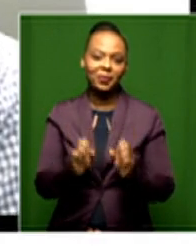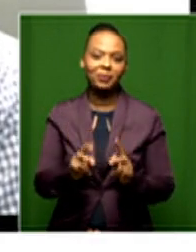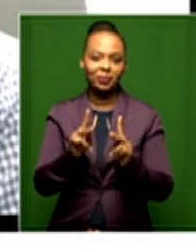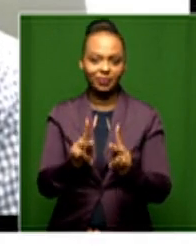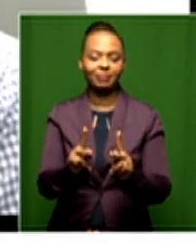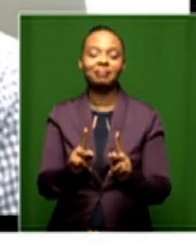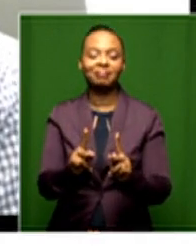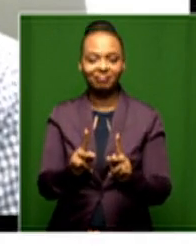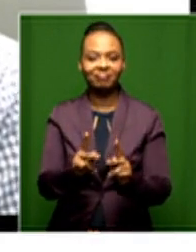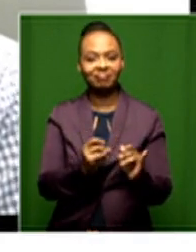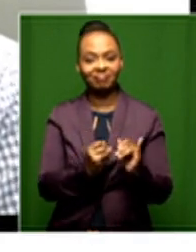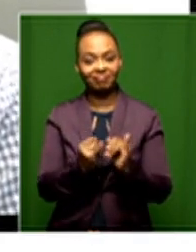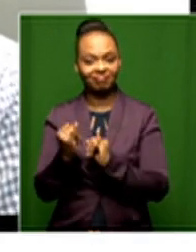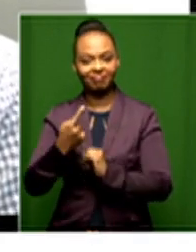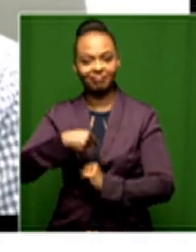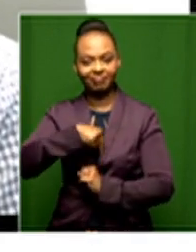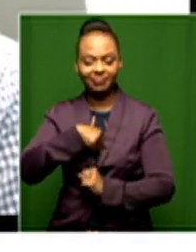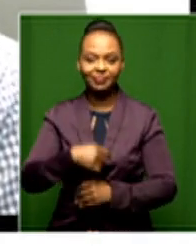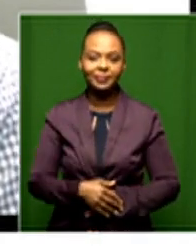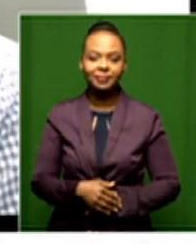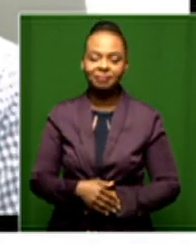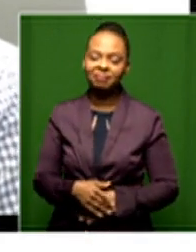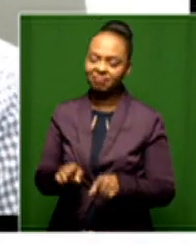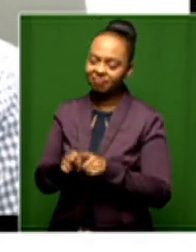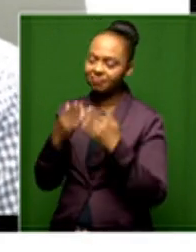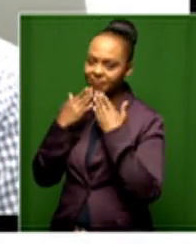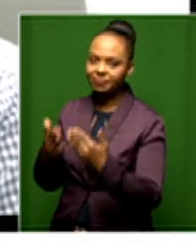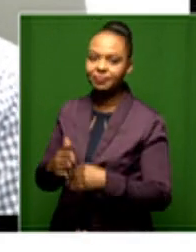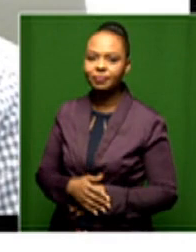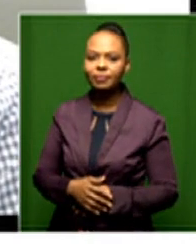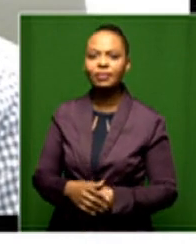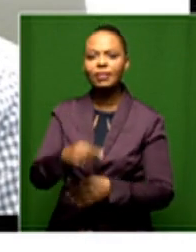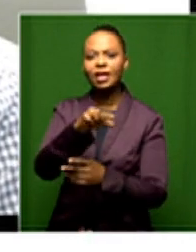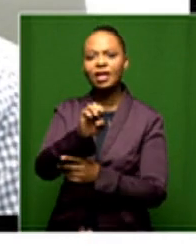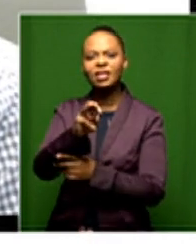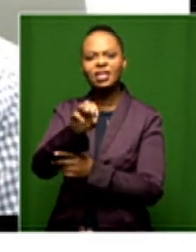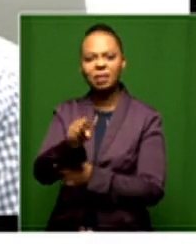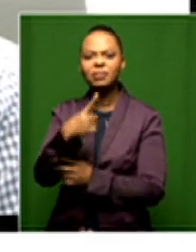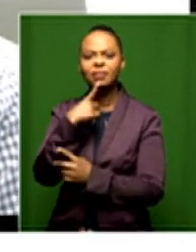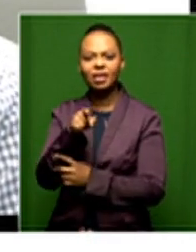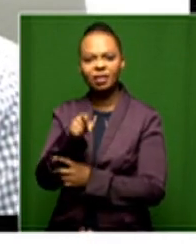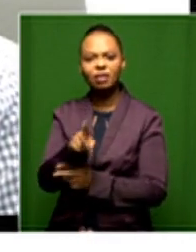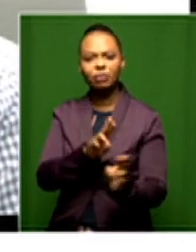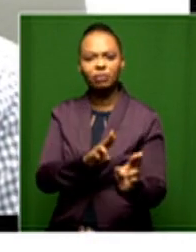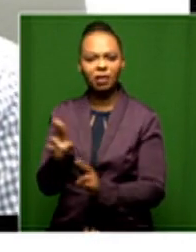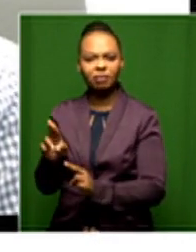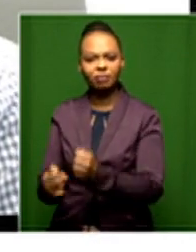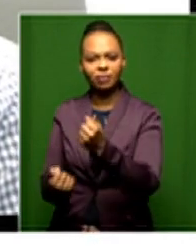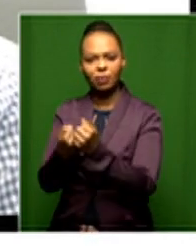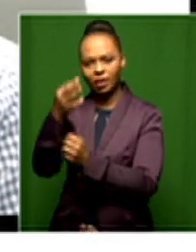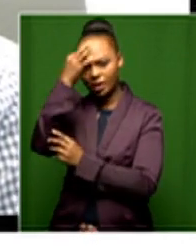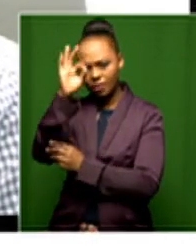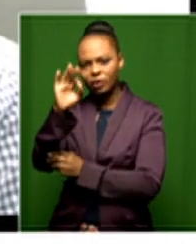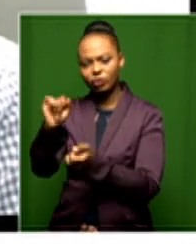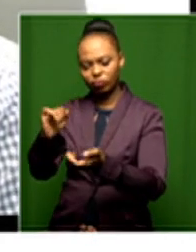Yeah, thank you for being with us. So GEMS said it is supporting government's efforts to roll out the vaccine to frontline workers. Do you have